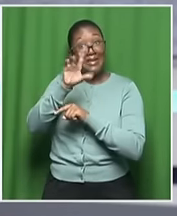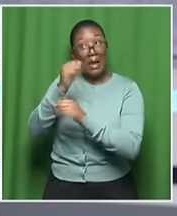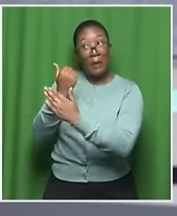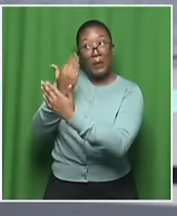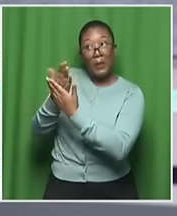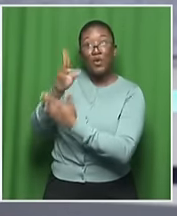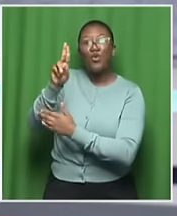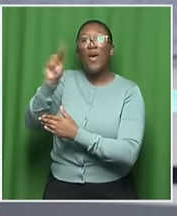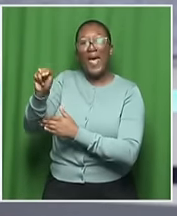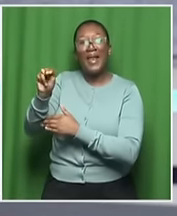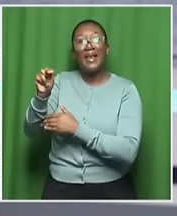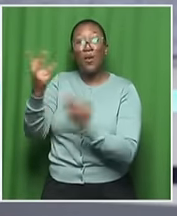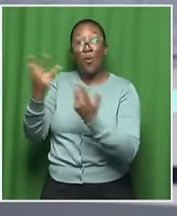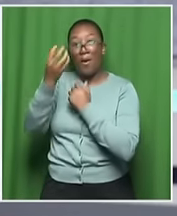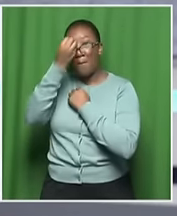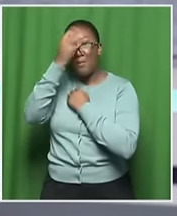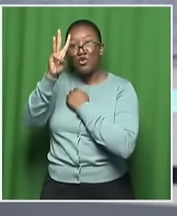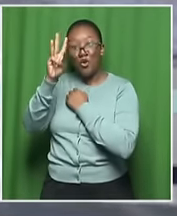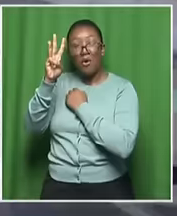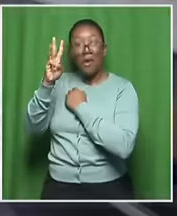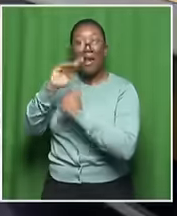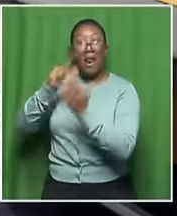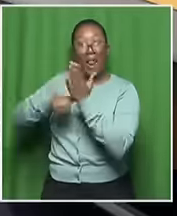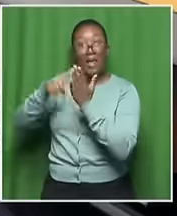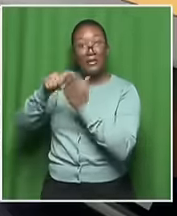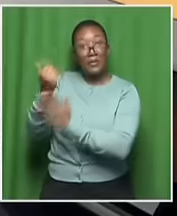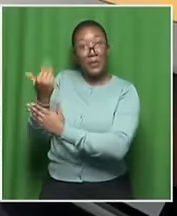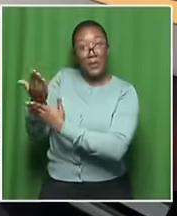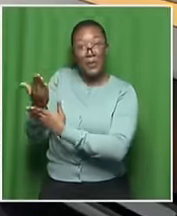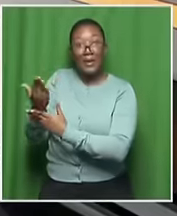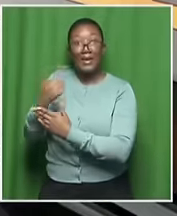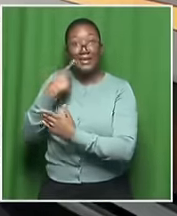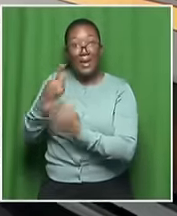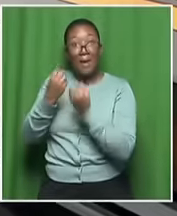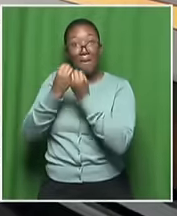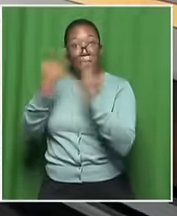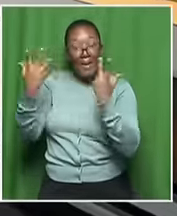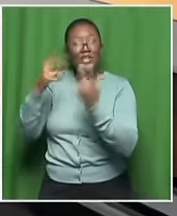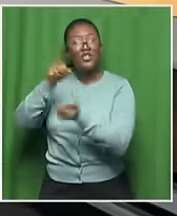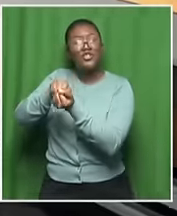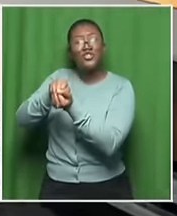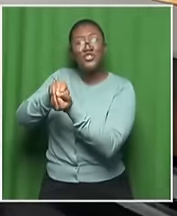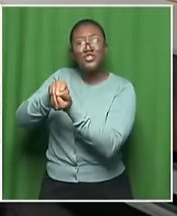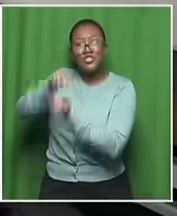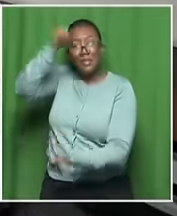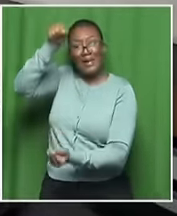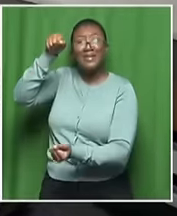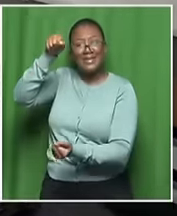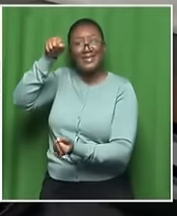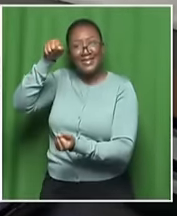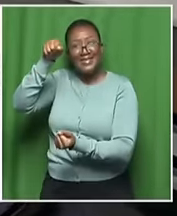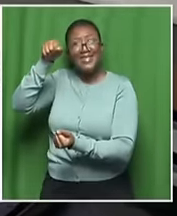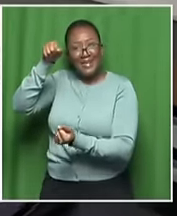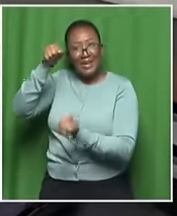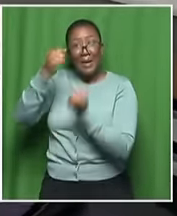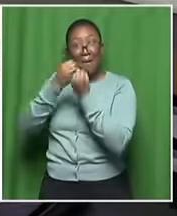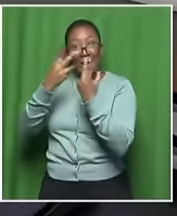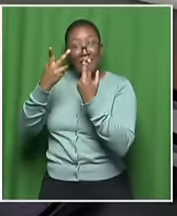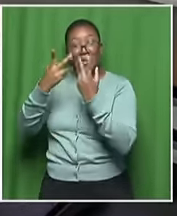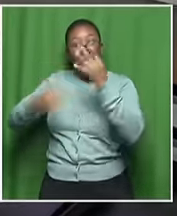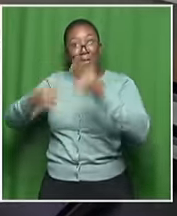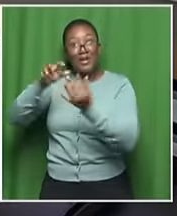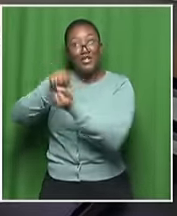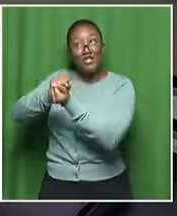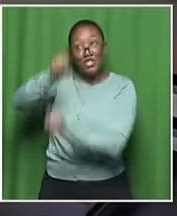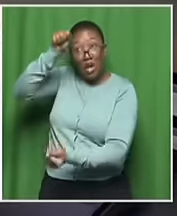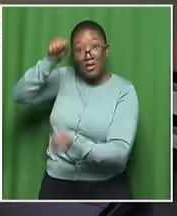in Pretoria, they mentioned the multi-party charter. So I would imagine you had a discussion as the